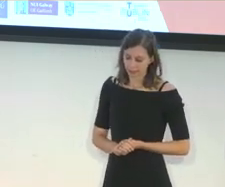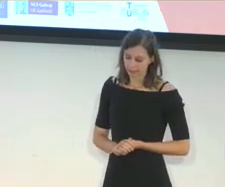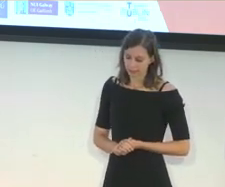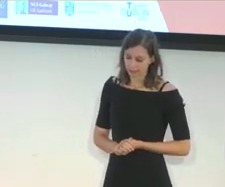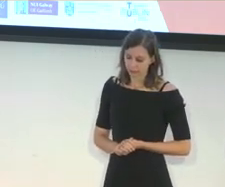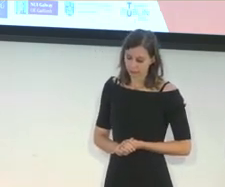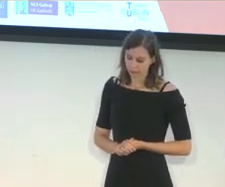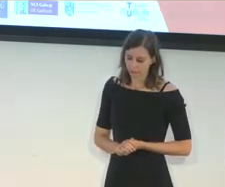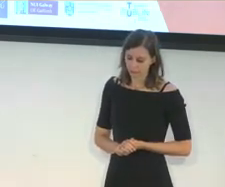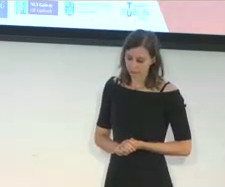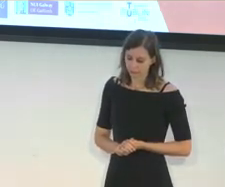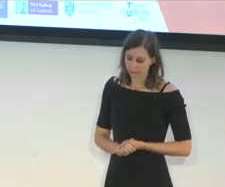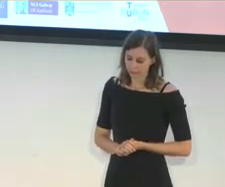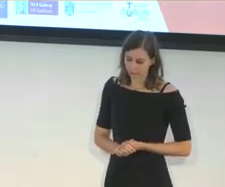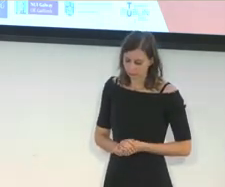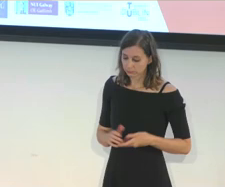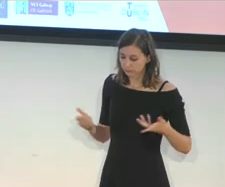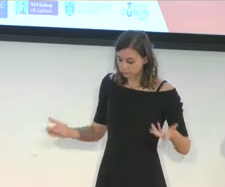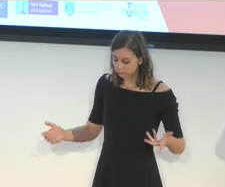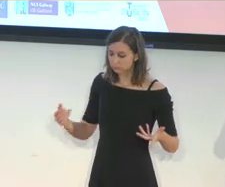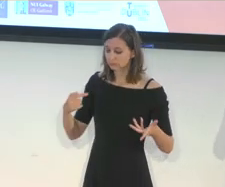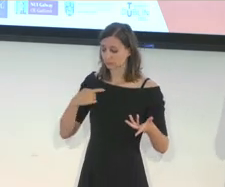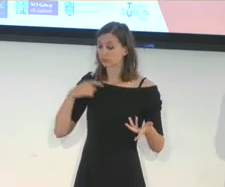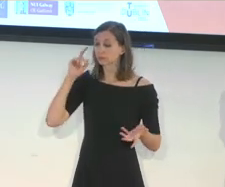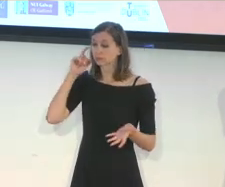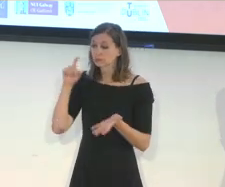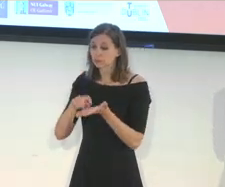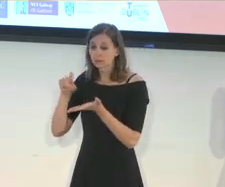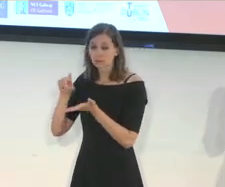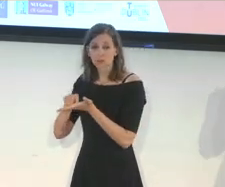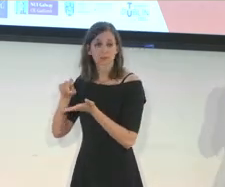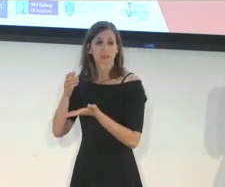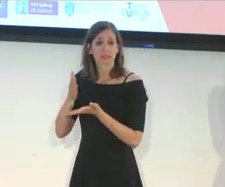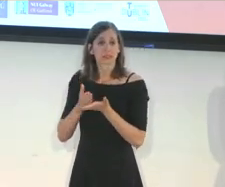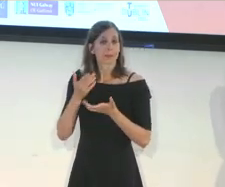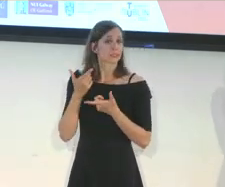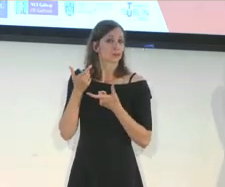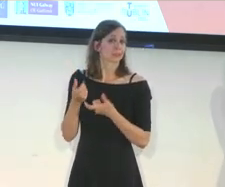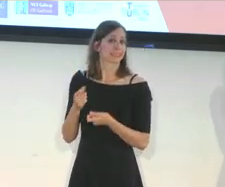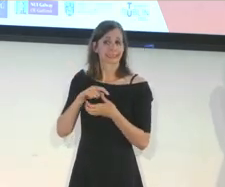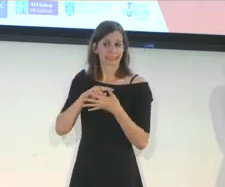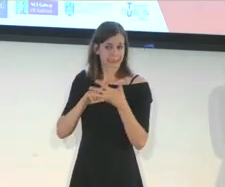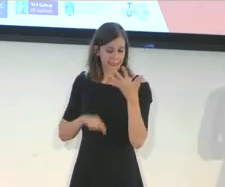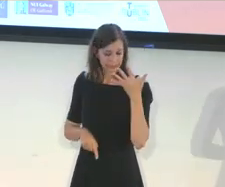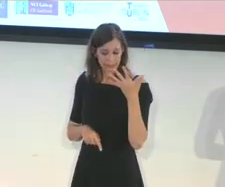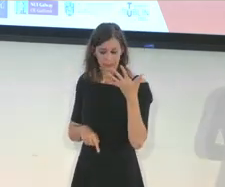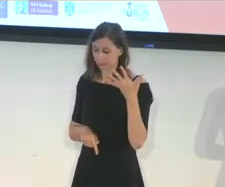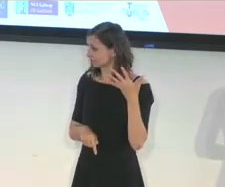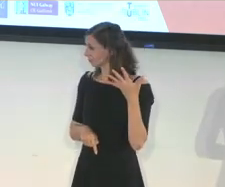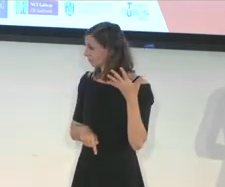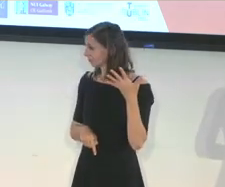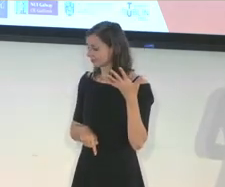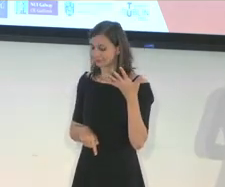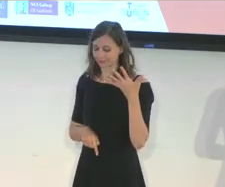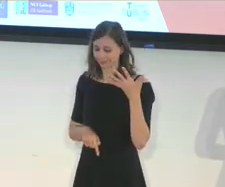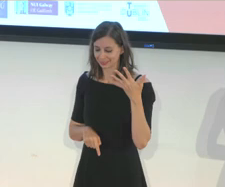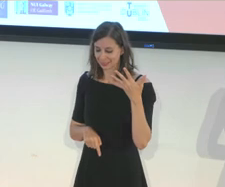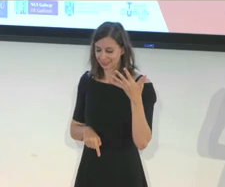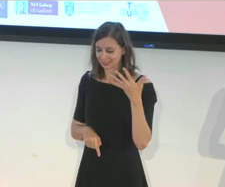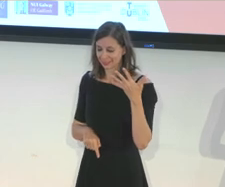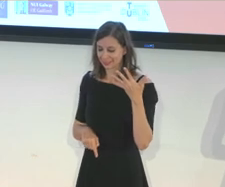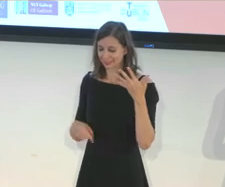I came across some interesting insights during this work. I'm just gonna take this off. So